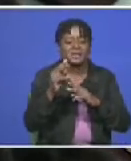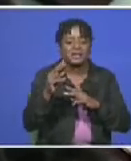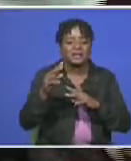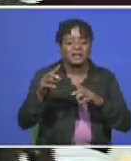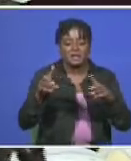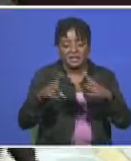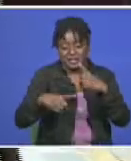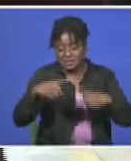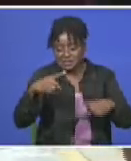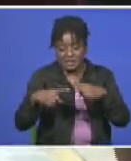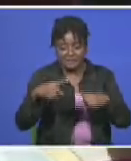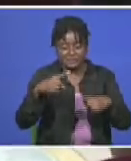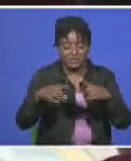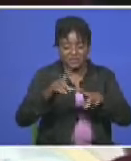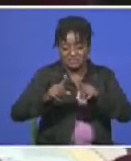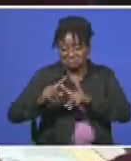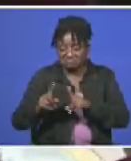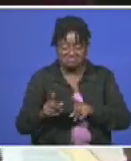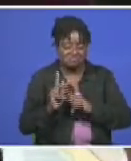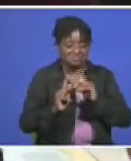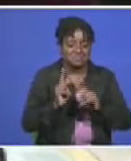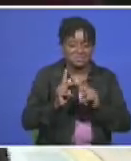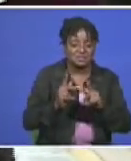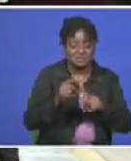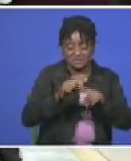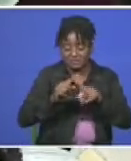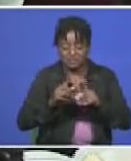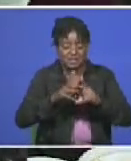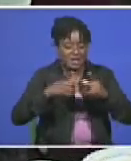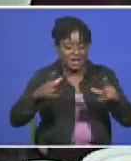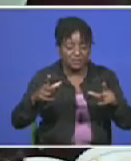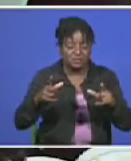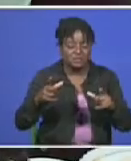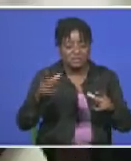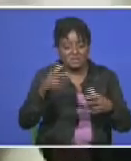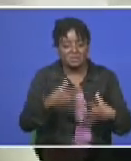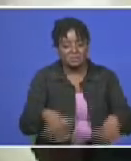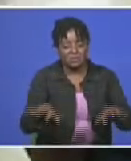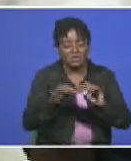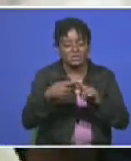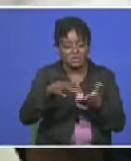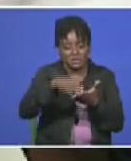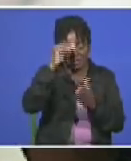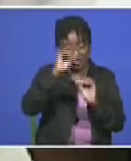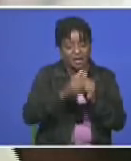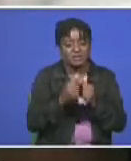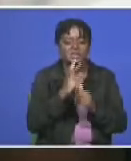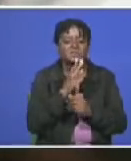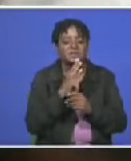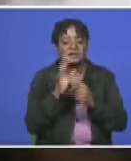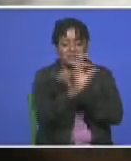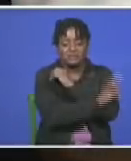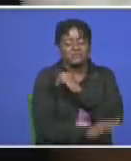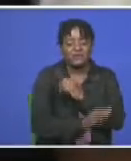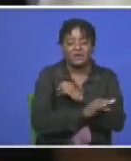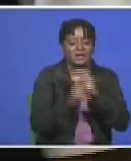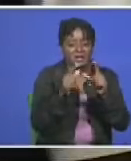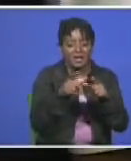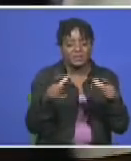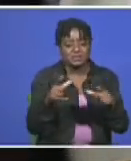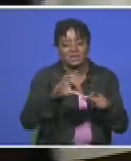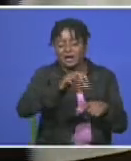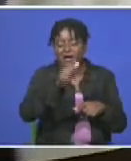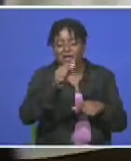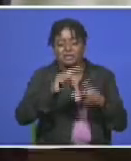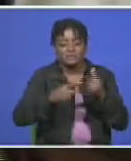Sterneisha says it's crucial for Bahamians to tap into learning how to speak foreign languages. Many of her peers in the public and private school systems